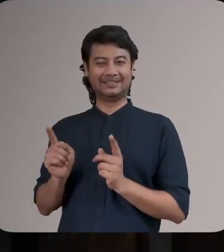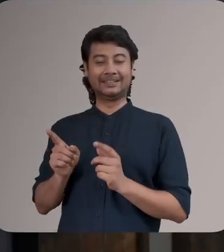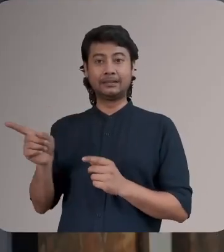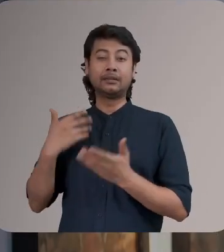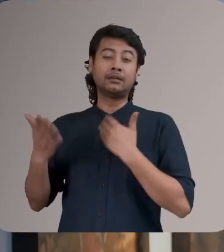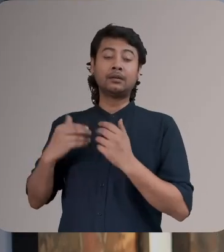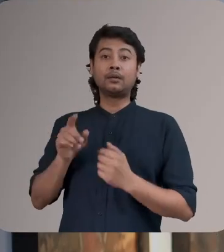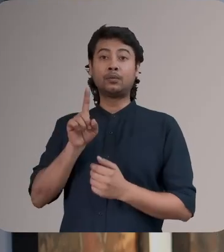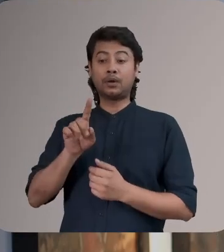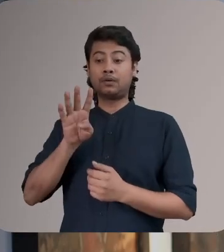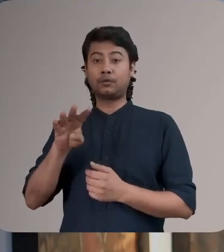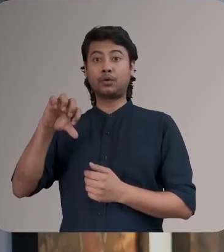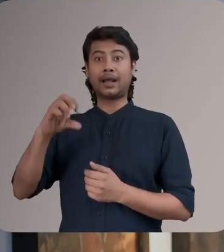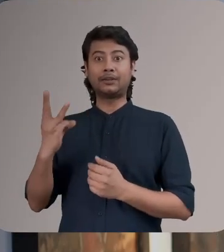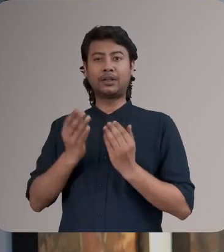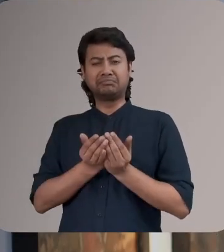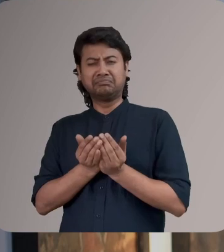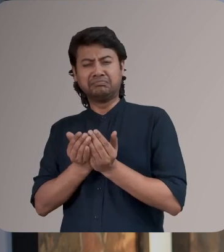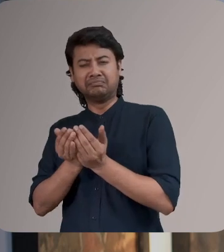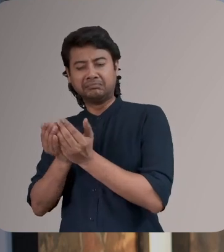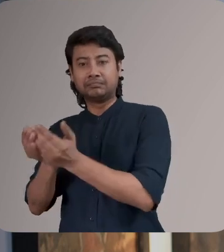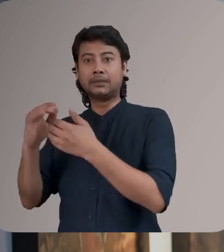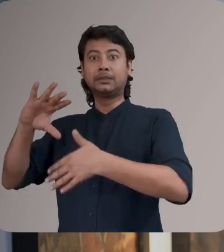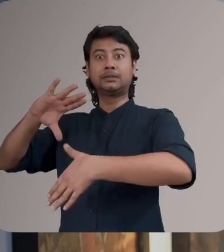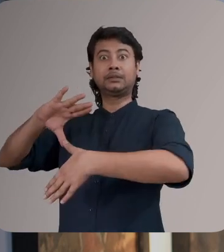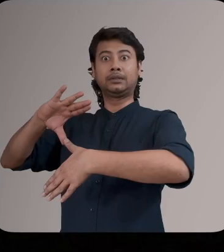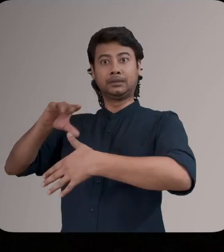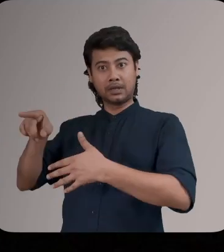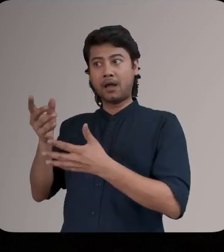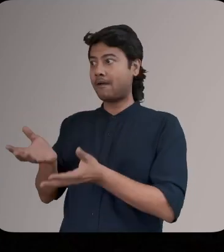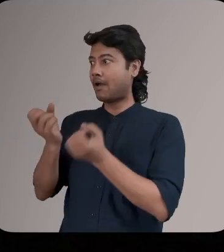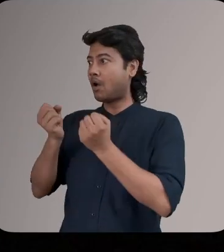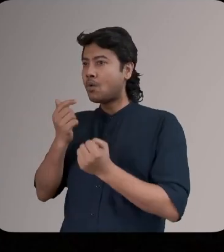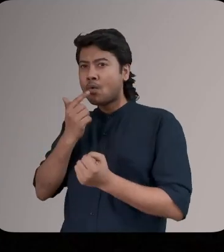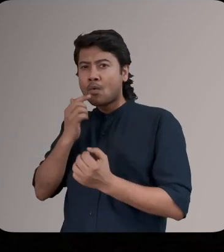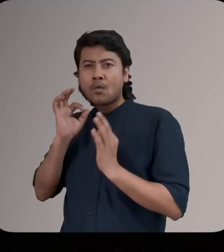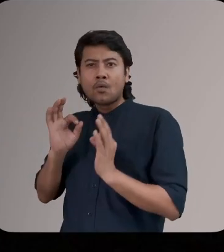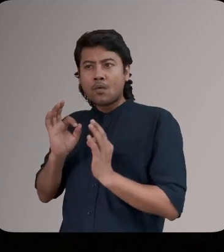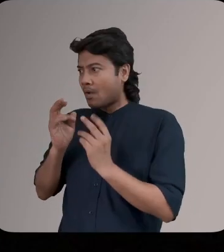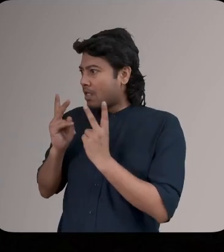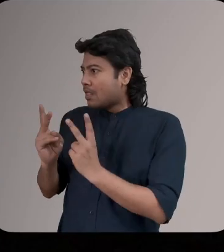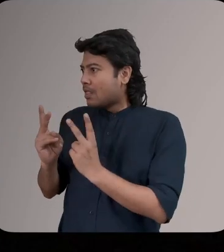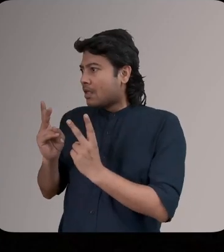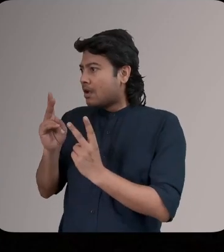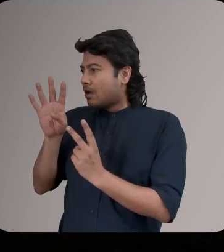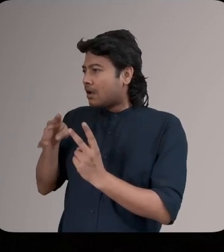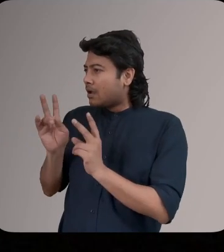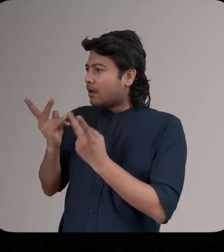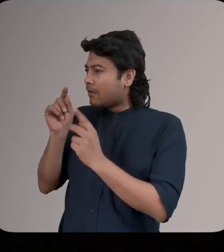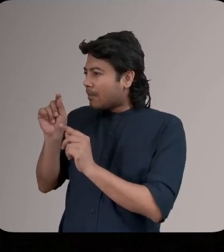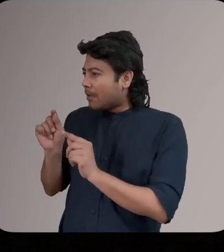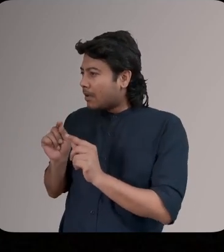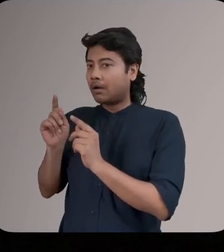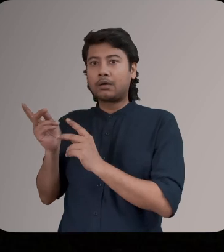Christopher Columbus first encountered the pineapple in 1493 in South America. Charmed by this ornate fruit, he took several back with